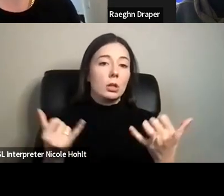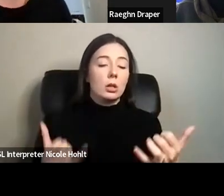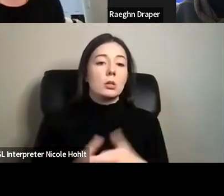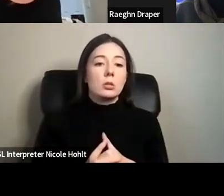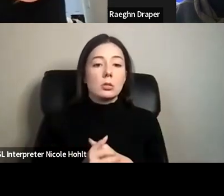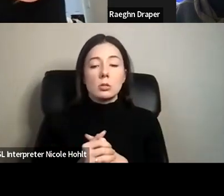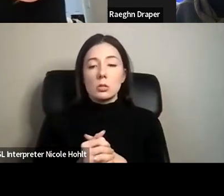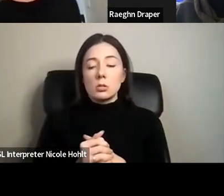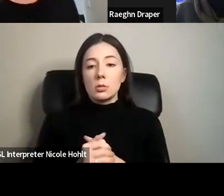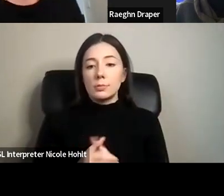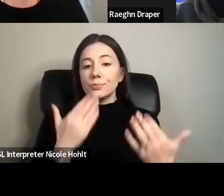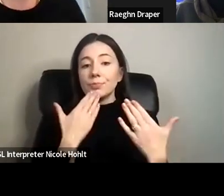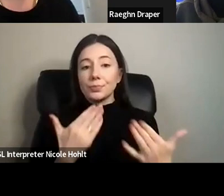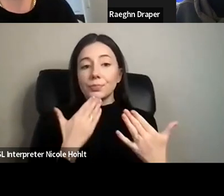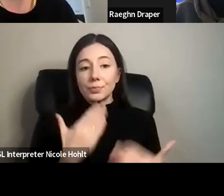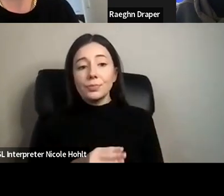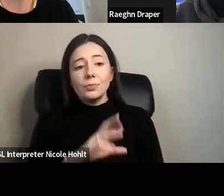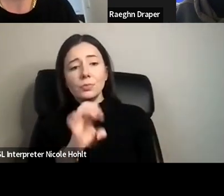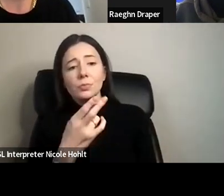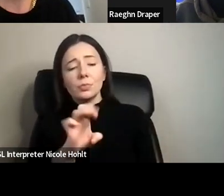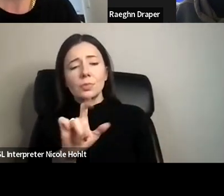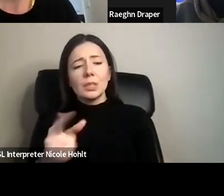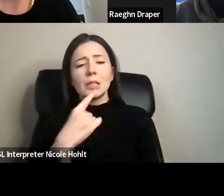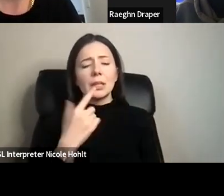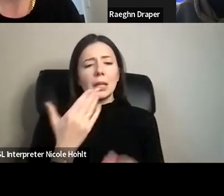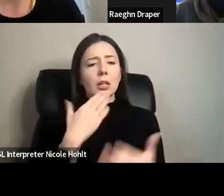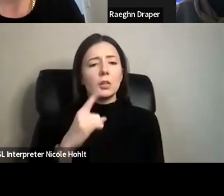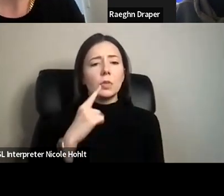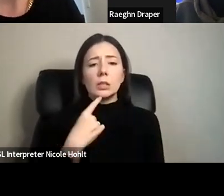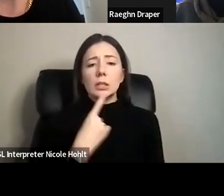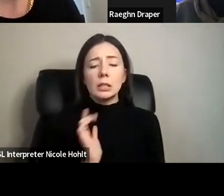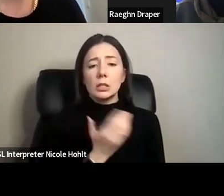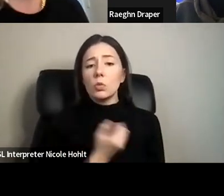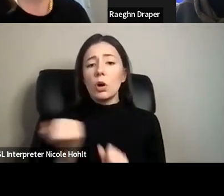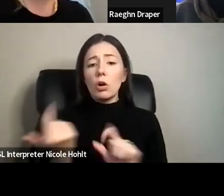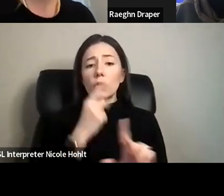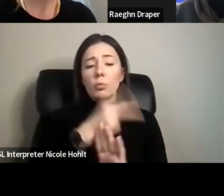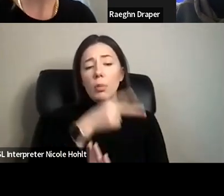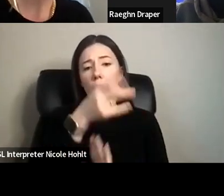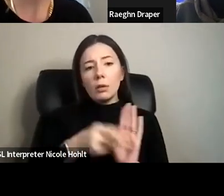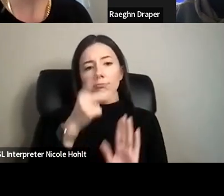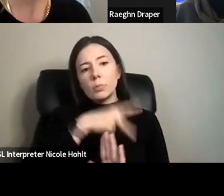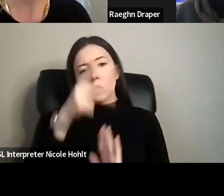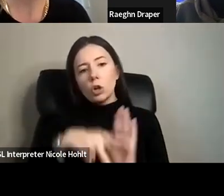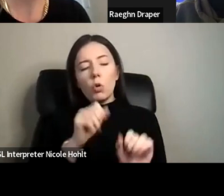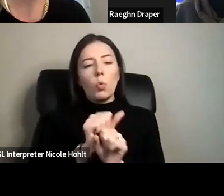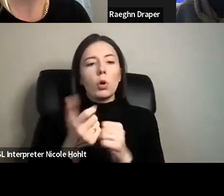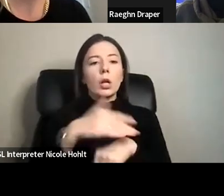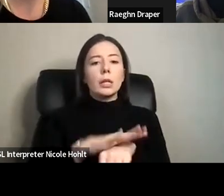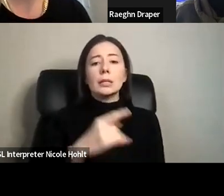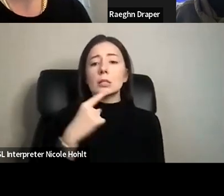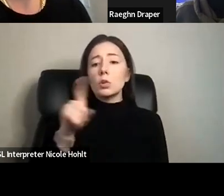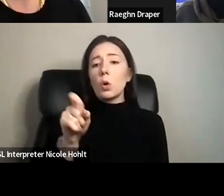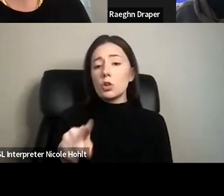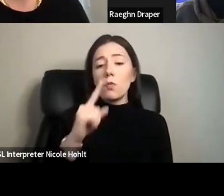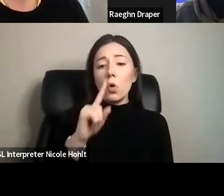for telling us about your current projects your organizations are working on. So this is a question for